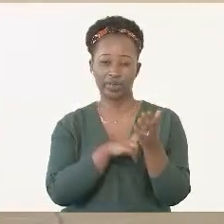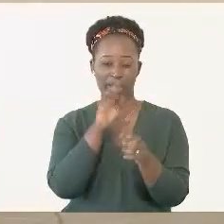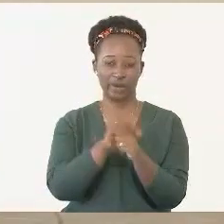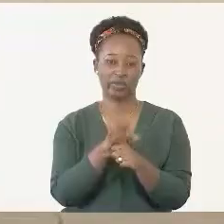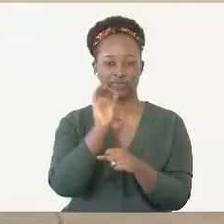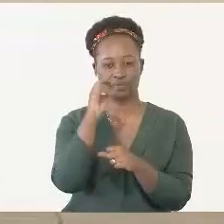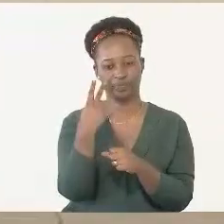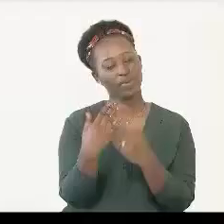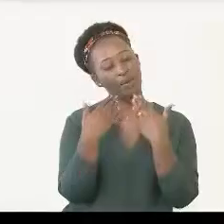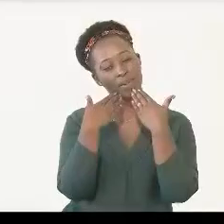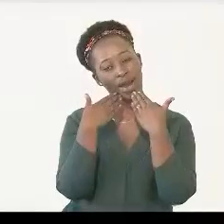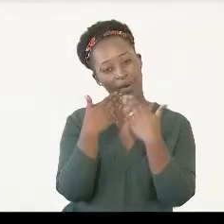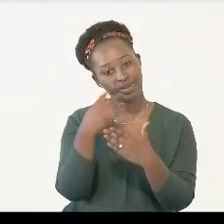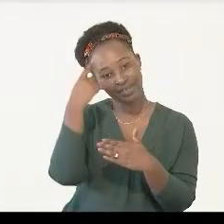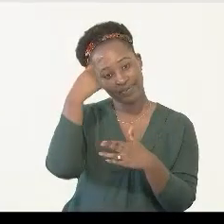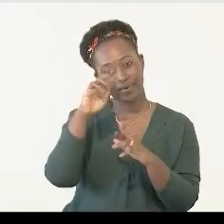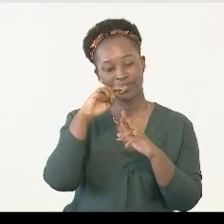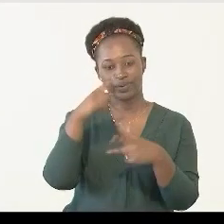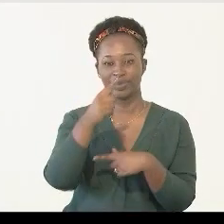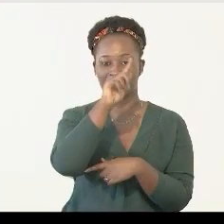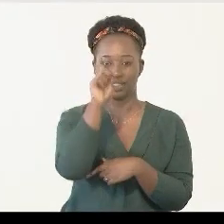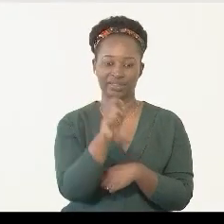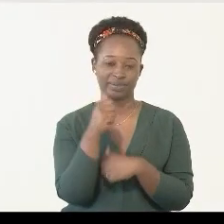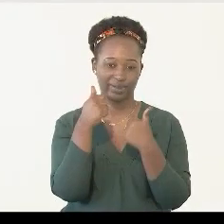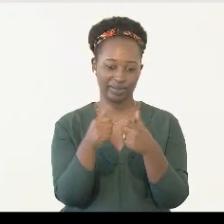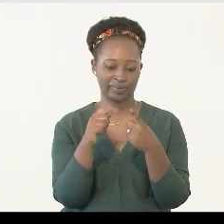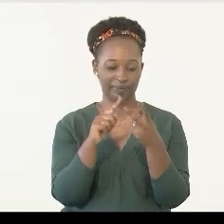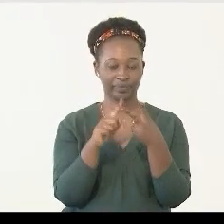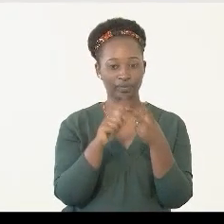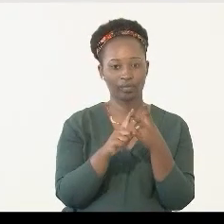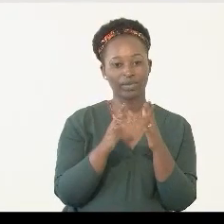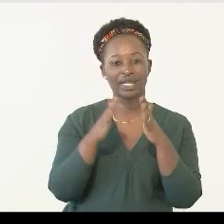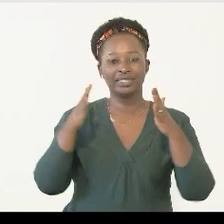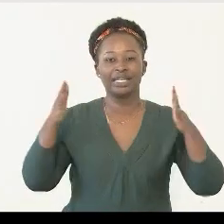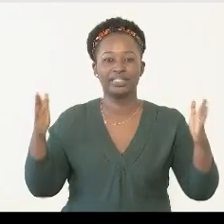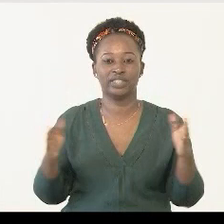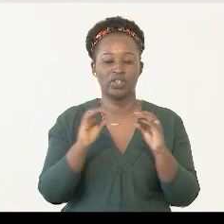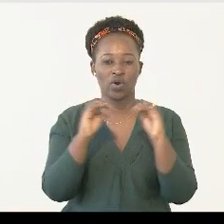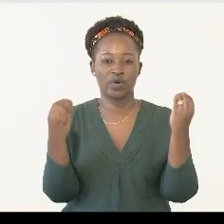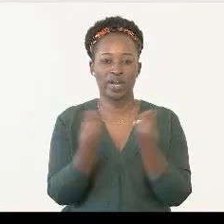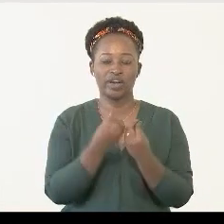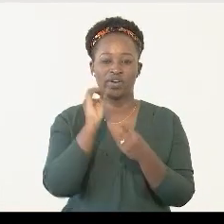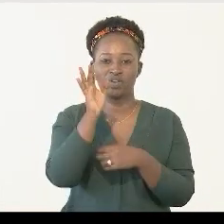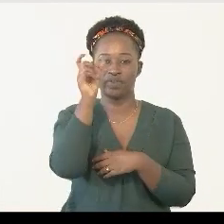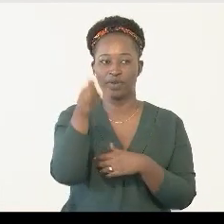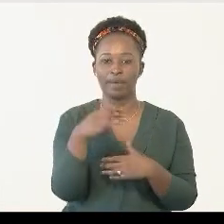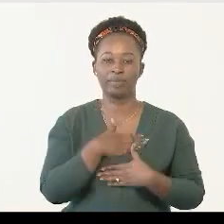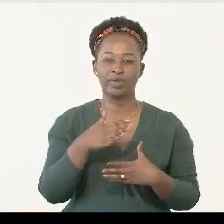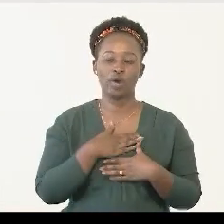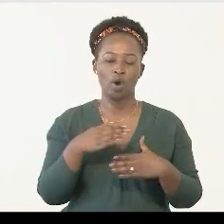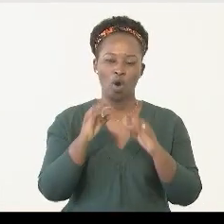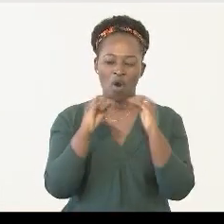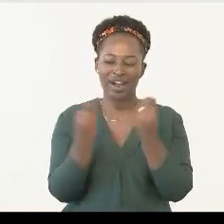Excellent, thank you for giving good answers. Question number 2, the largest organ of the human body. Do you know the